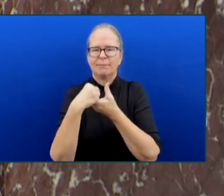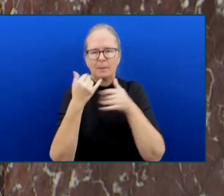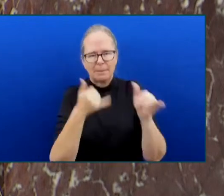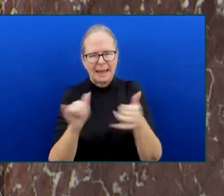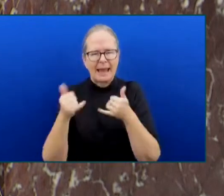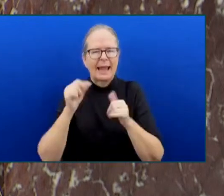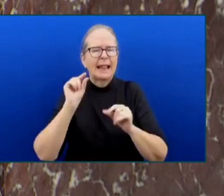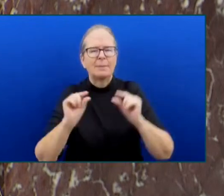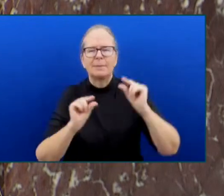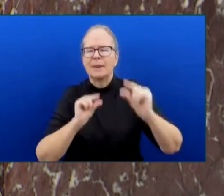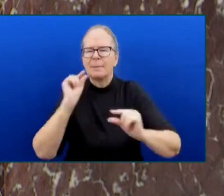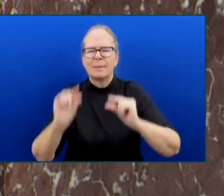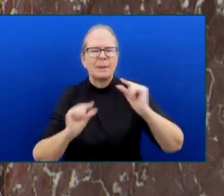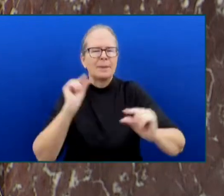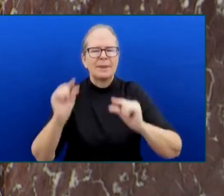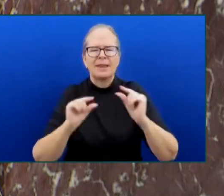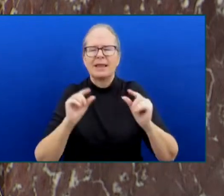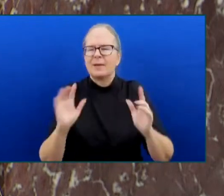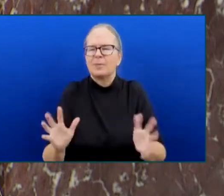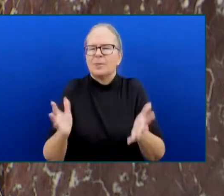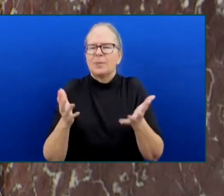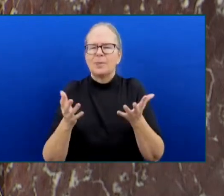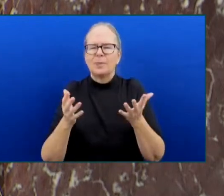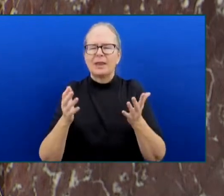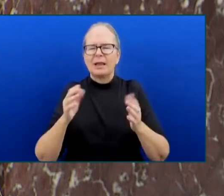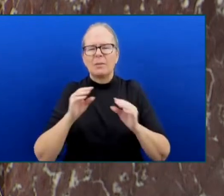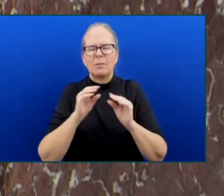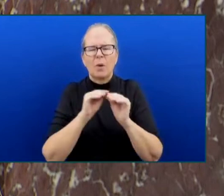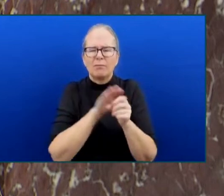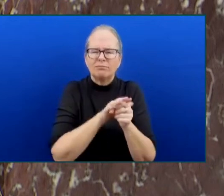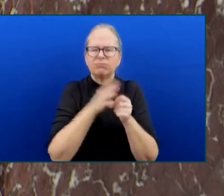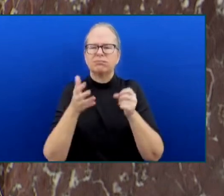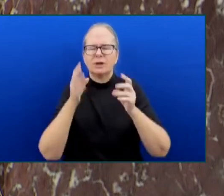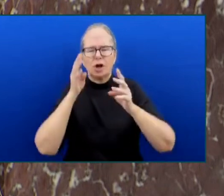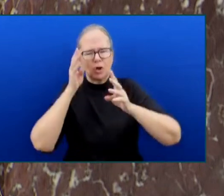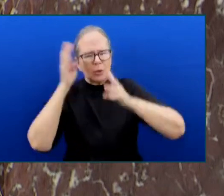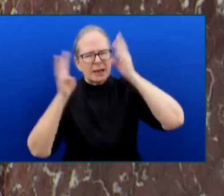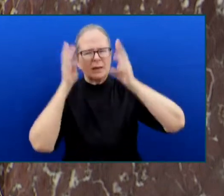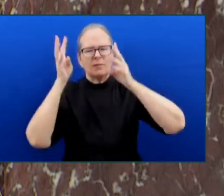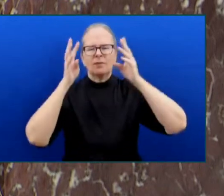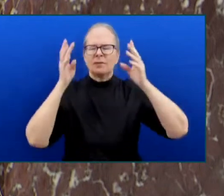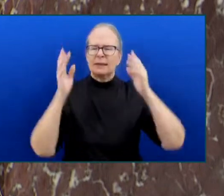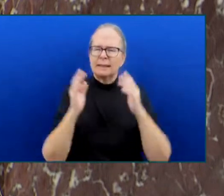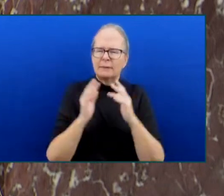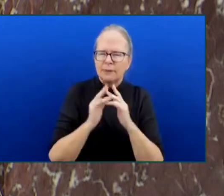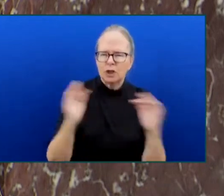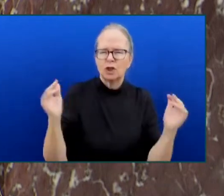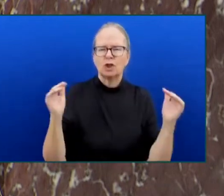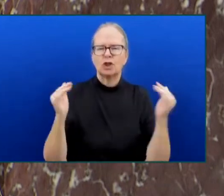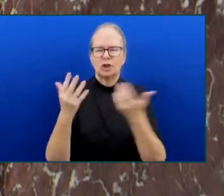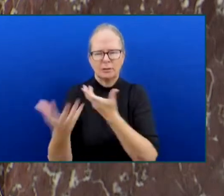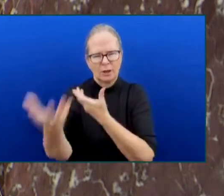celebrates creativity, diversity, and inclusion. Thank you, Honourable Speaker.